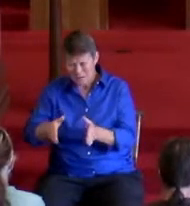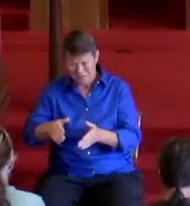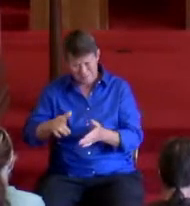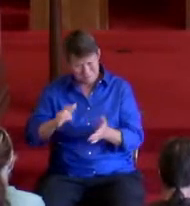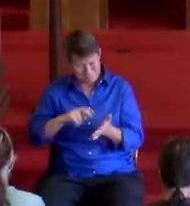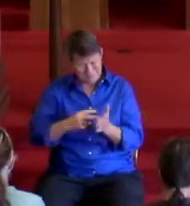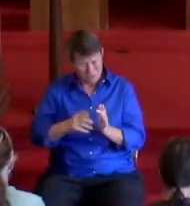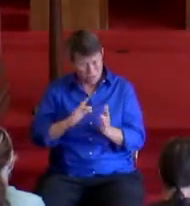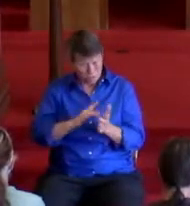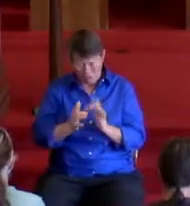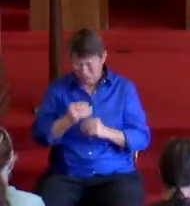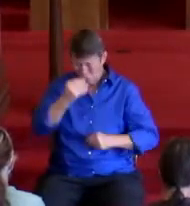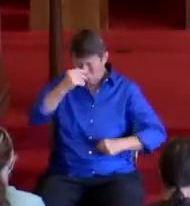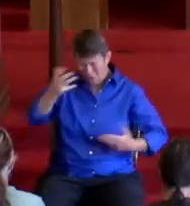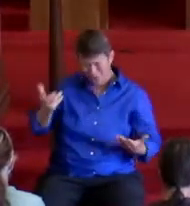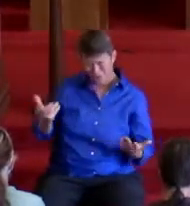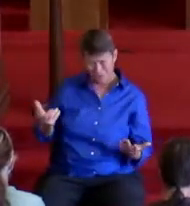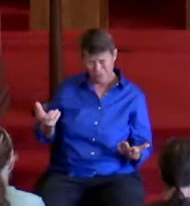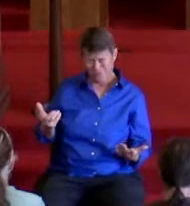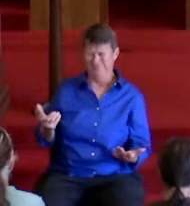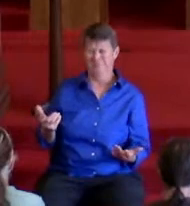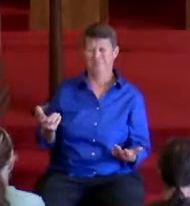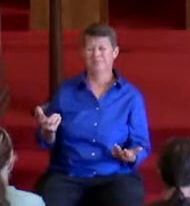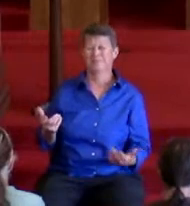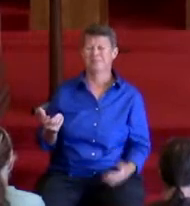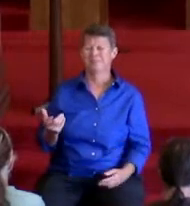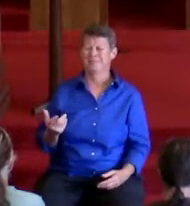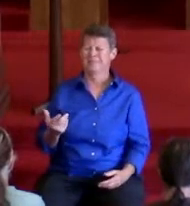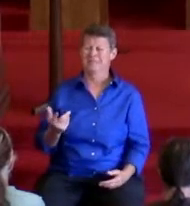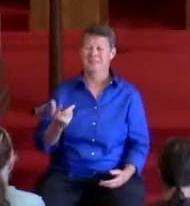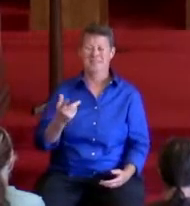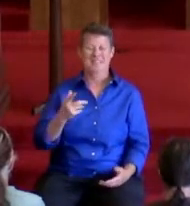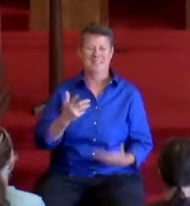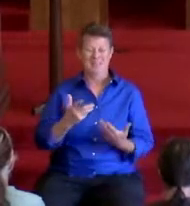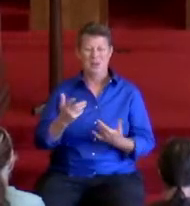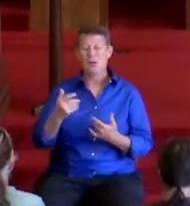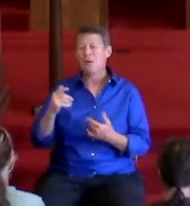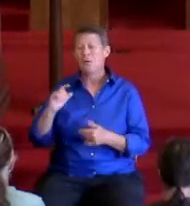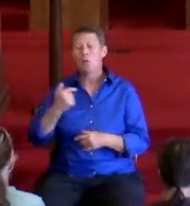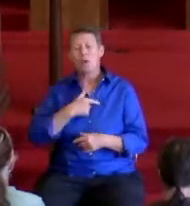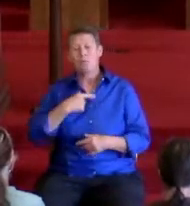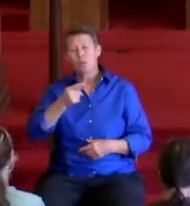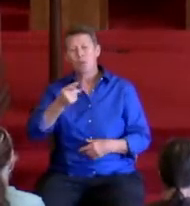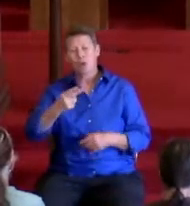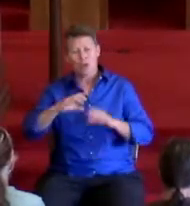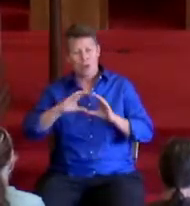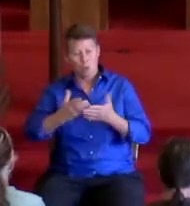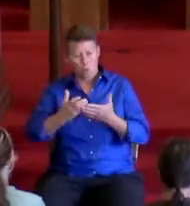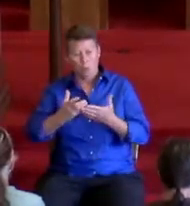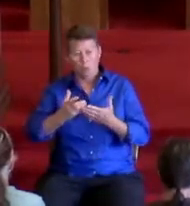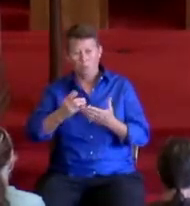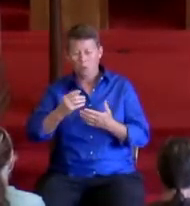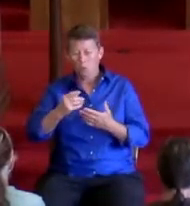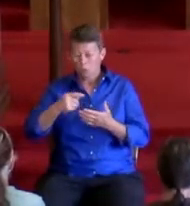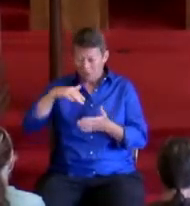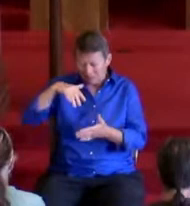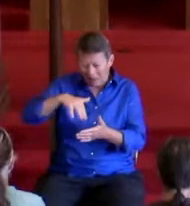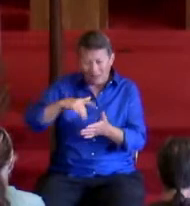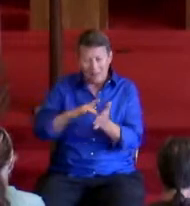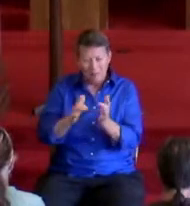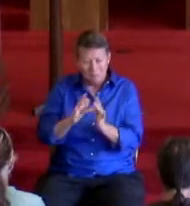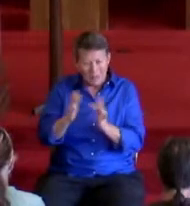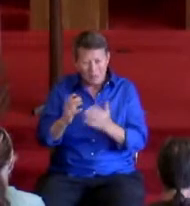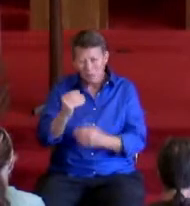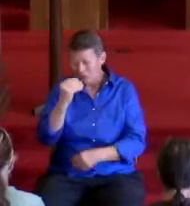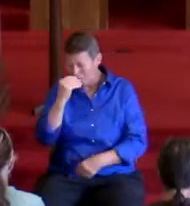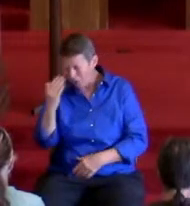doesn't care about that? So our lunch and lectionary group on Thursday really wrestled with this text. And